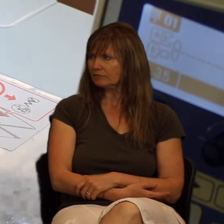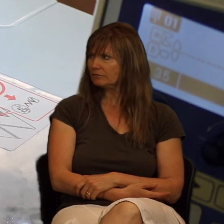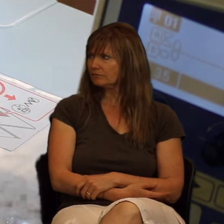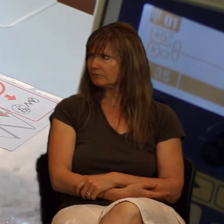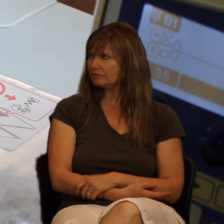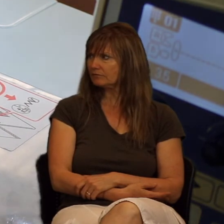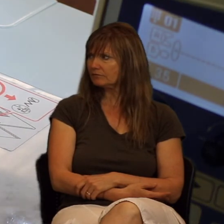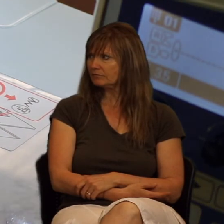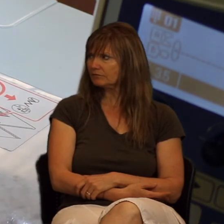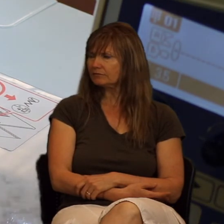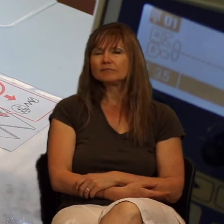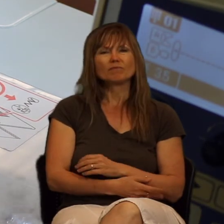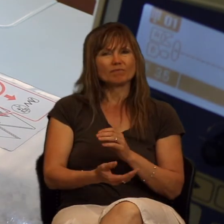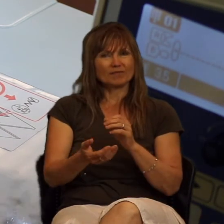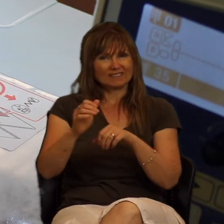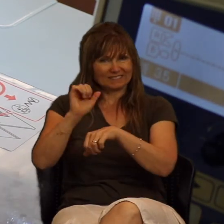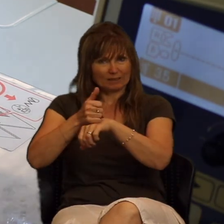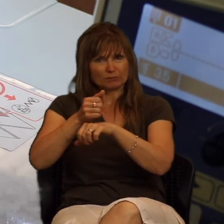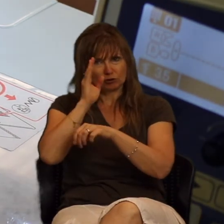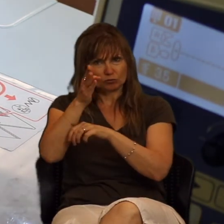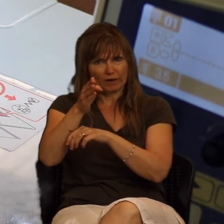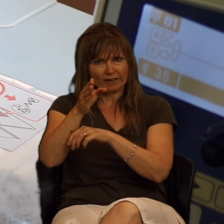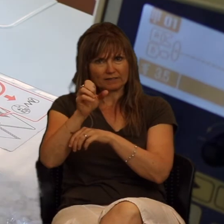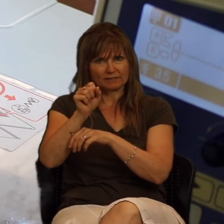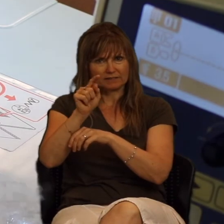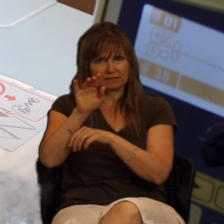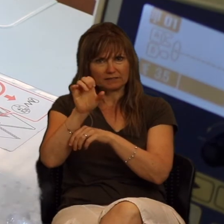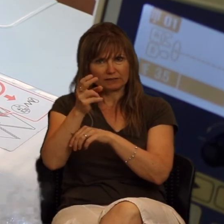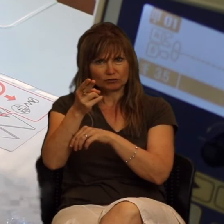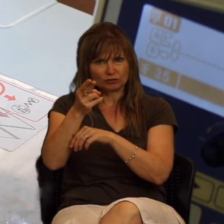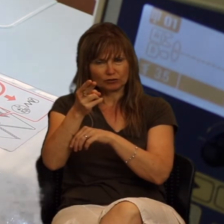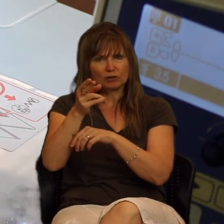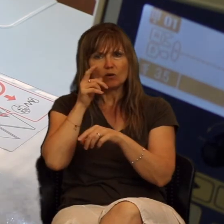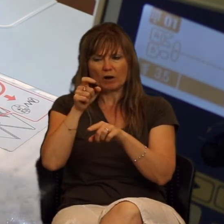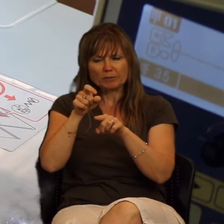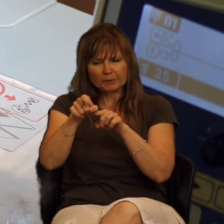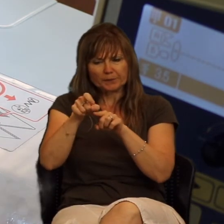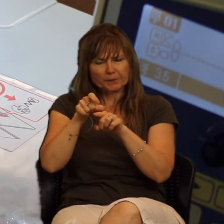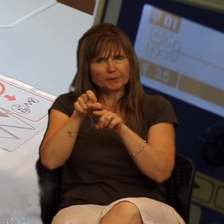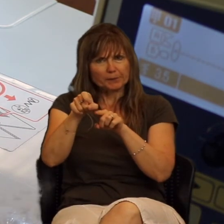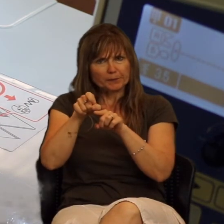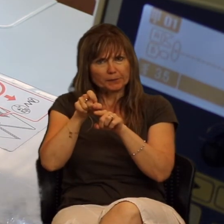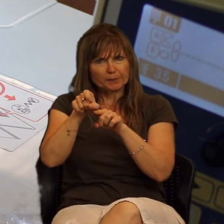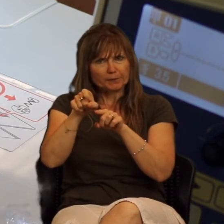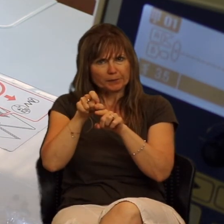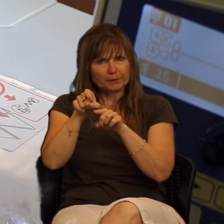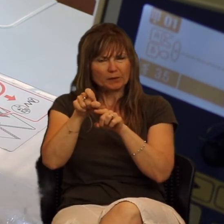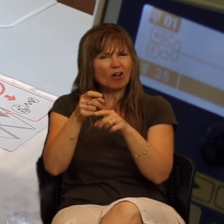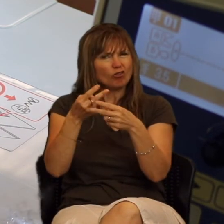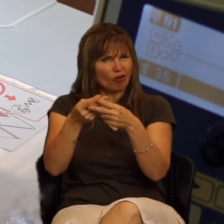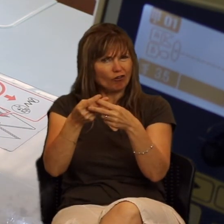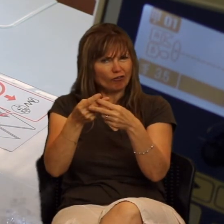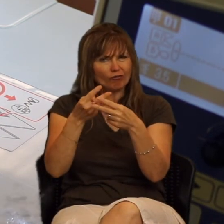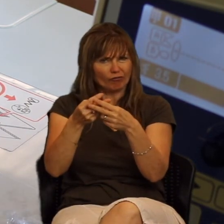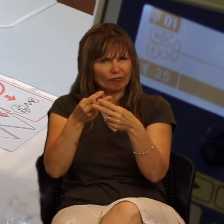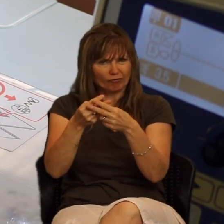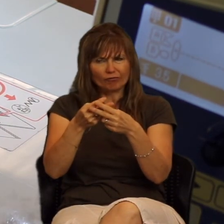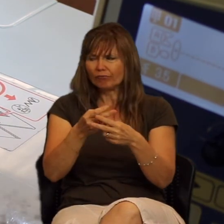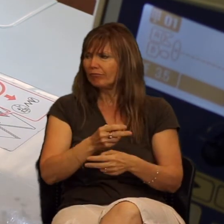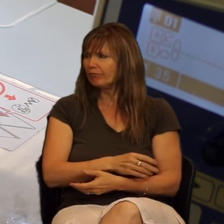So we got a straight stitch, do a little back and forth, or lock my stitch,